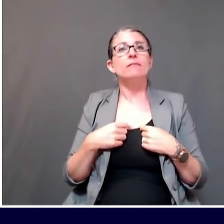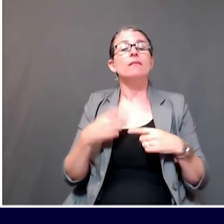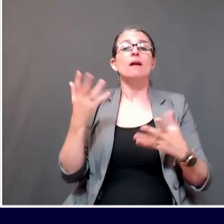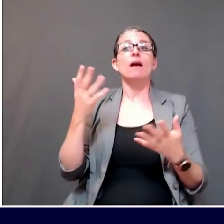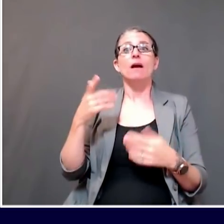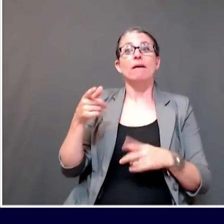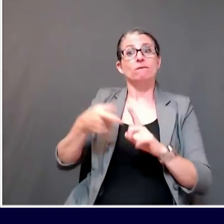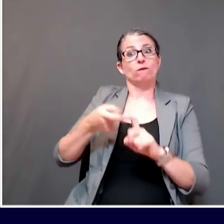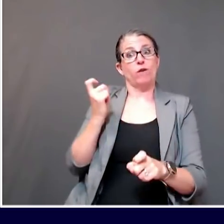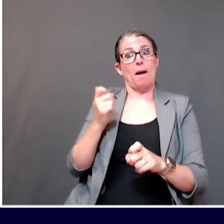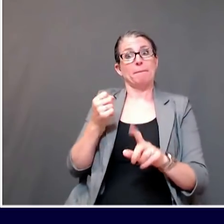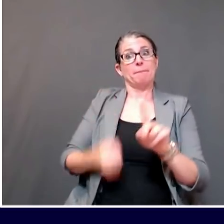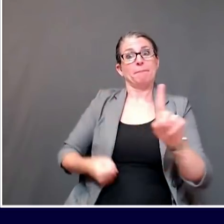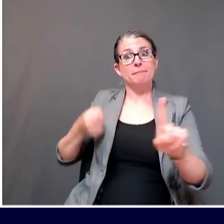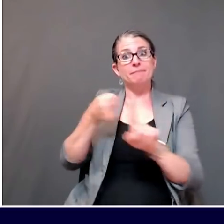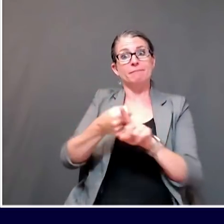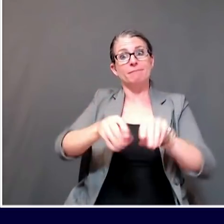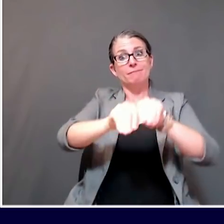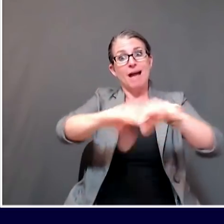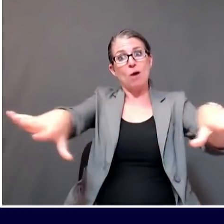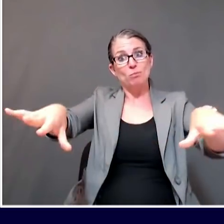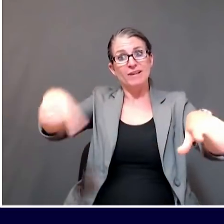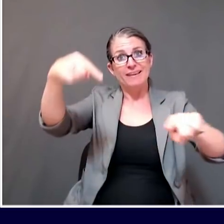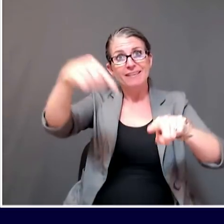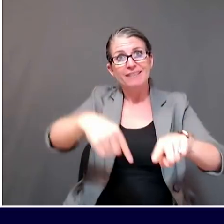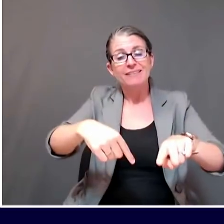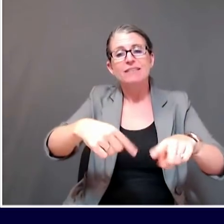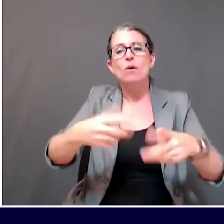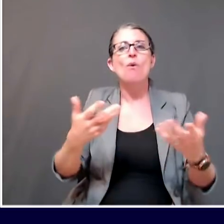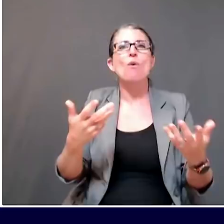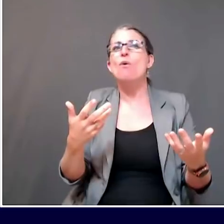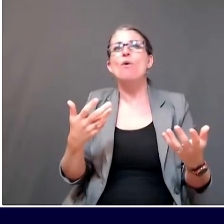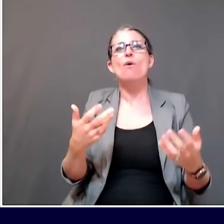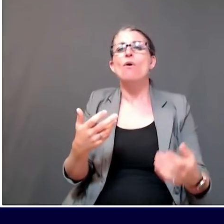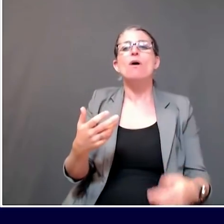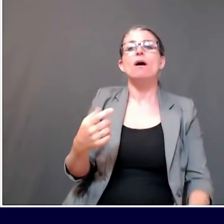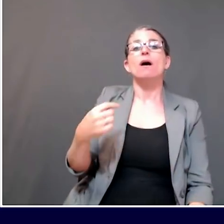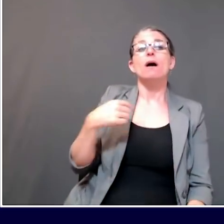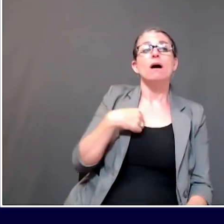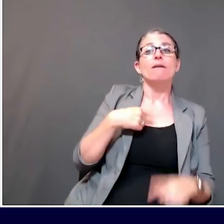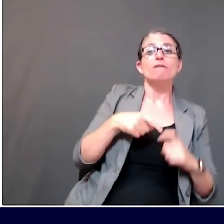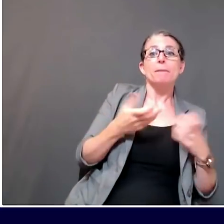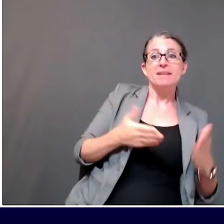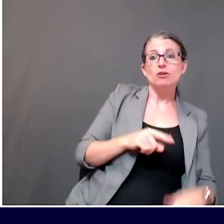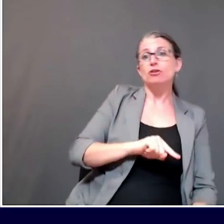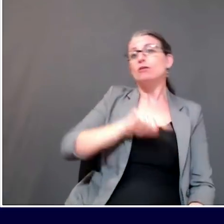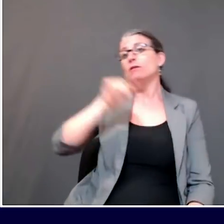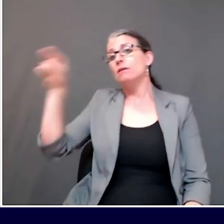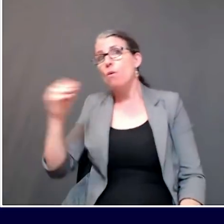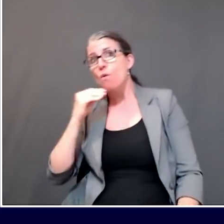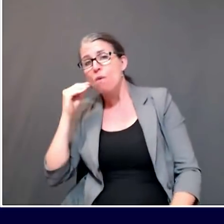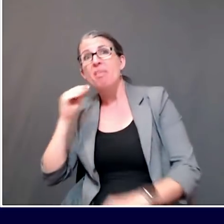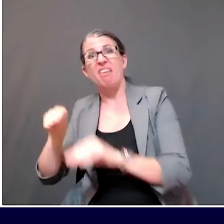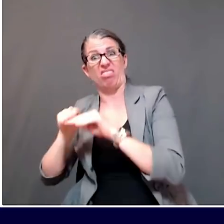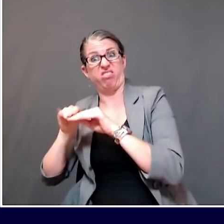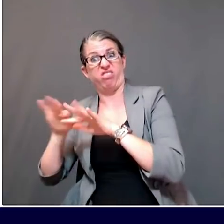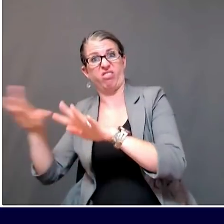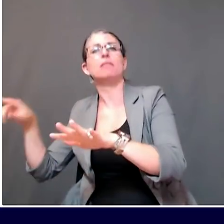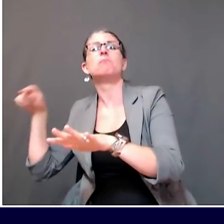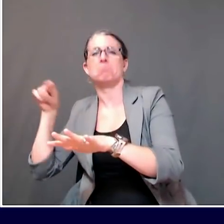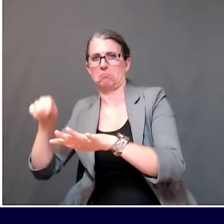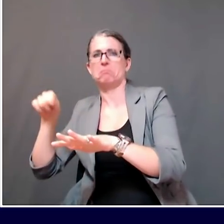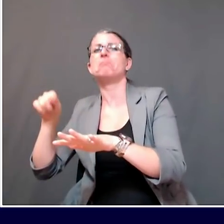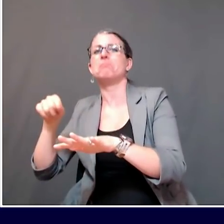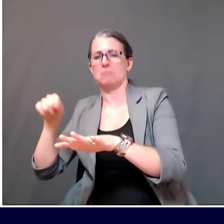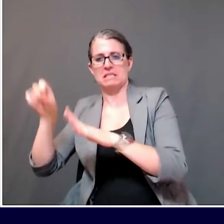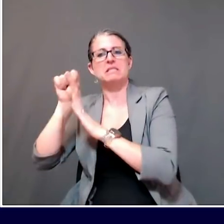in Maine or perhaps elsewhere, then the states do collaborate on investigating those outbreaks. If the outbreak occurred here in